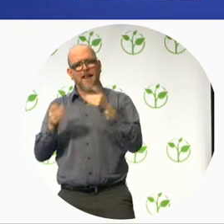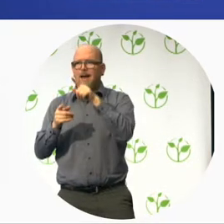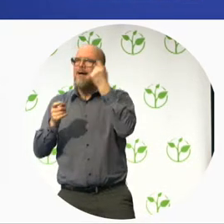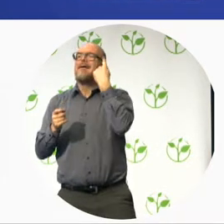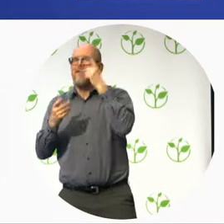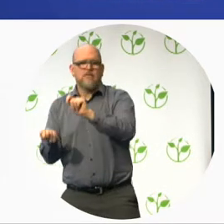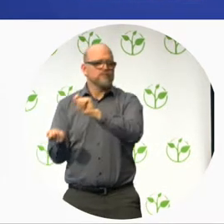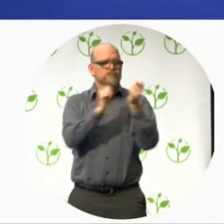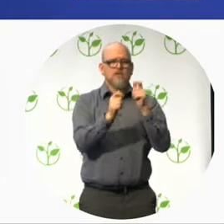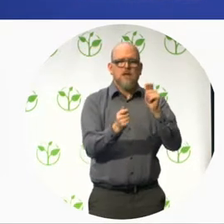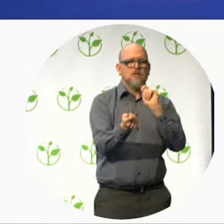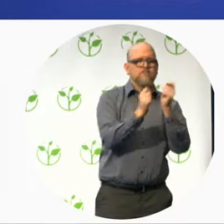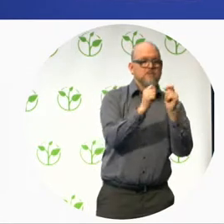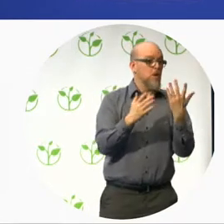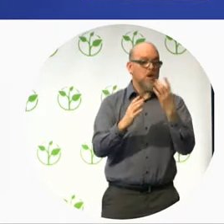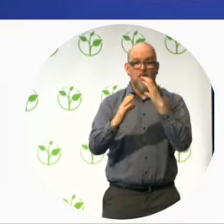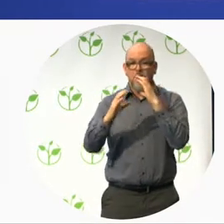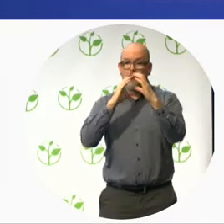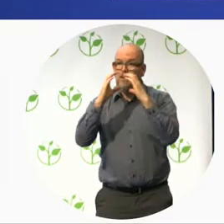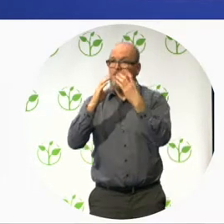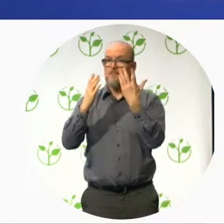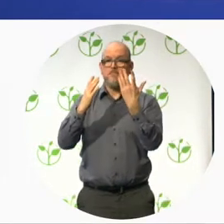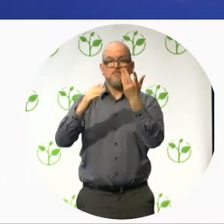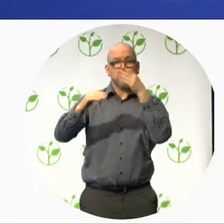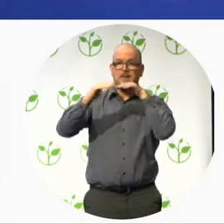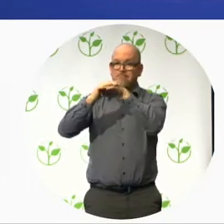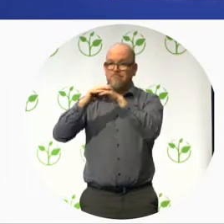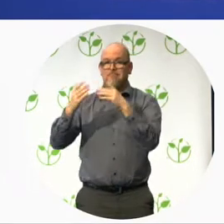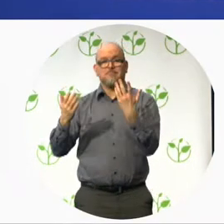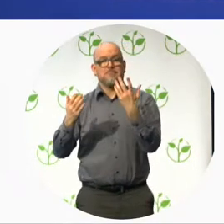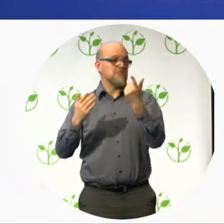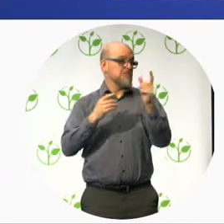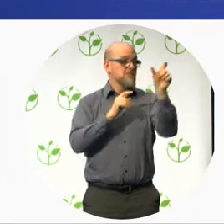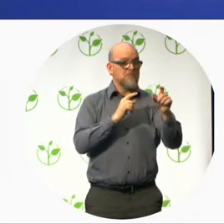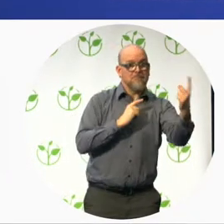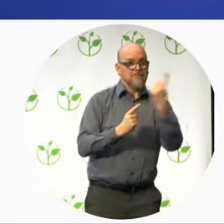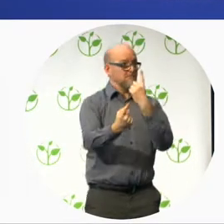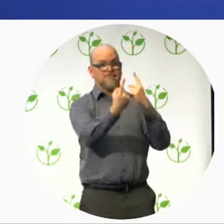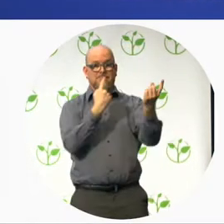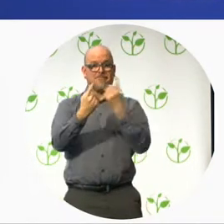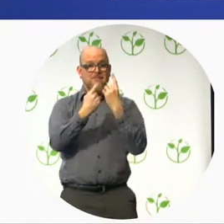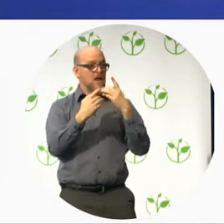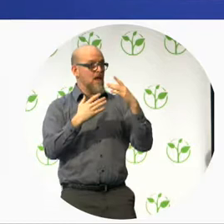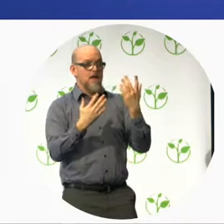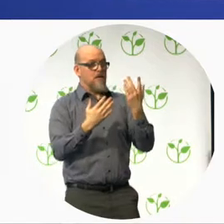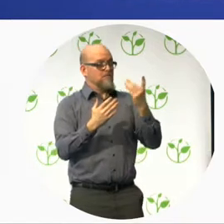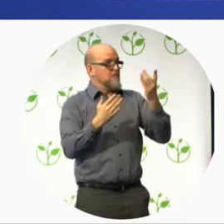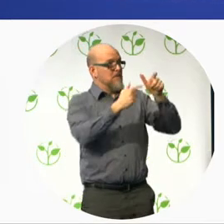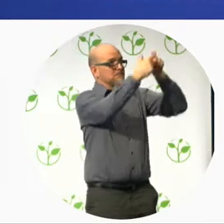vendors, our staff, and other diverse clients. We can track captioning